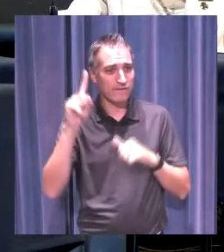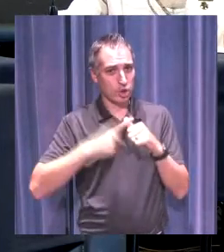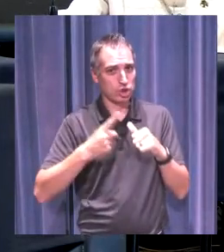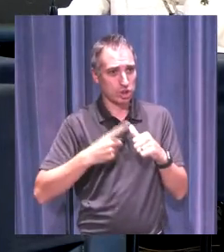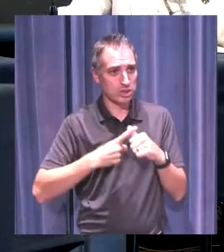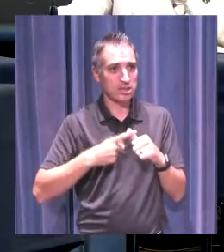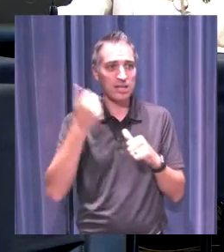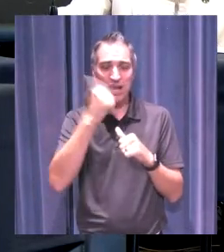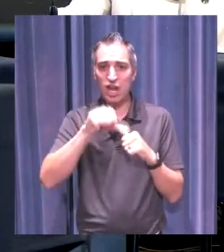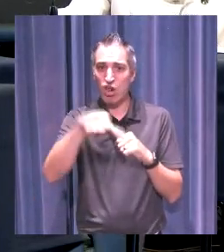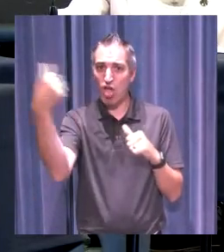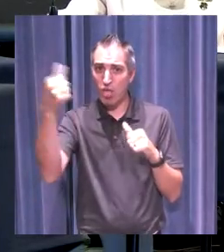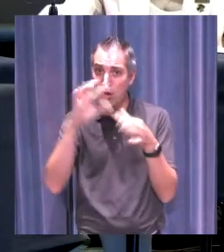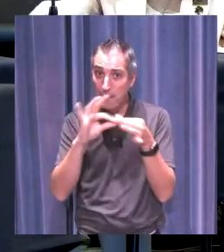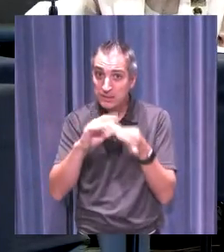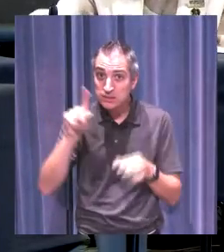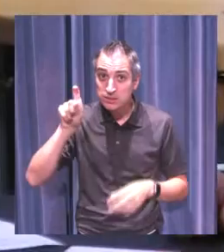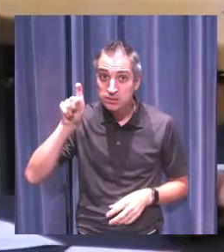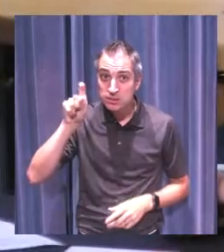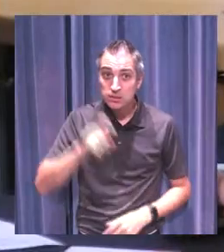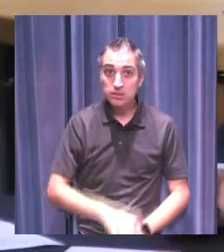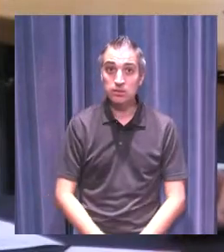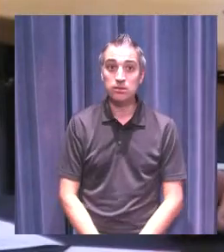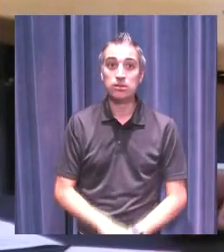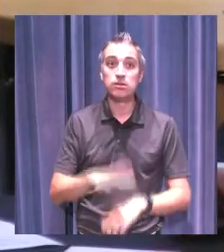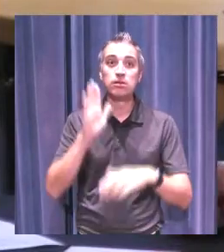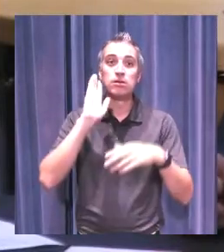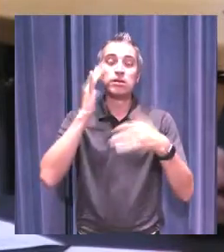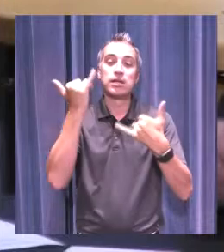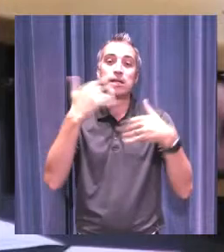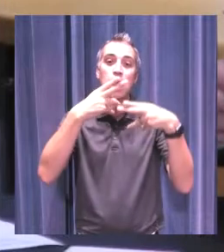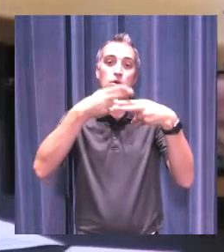you. Any other comments? Roll call vote.